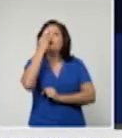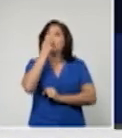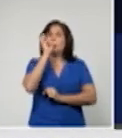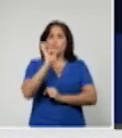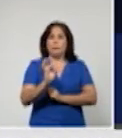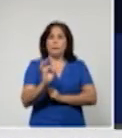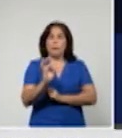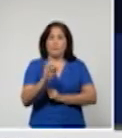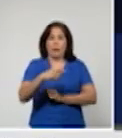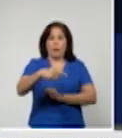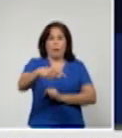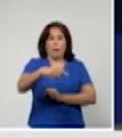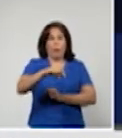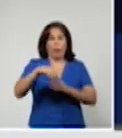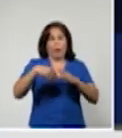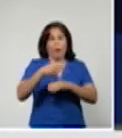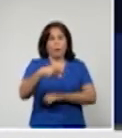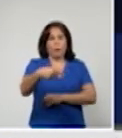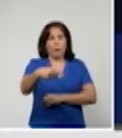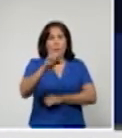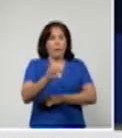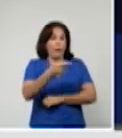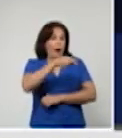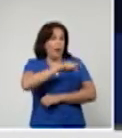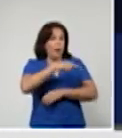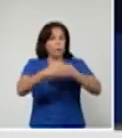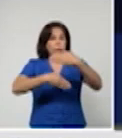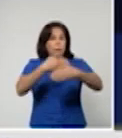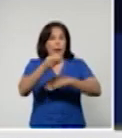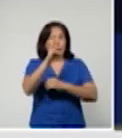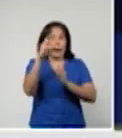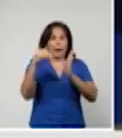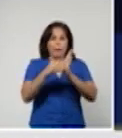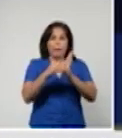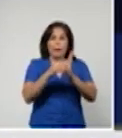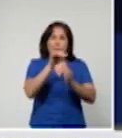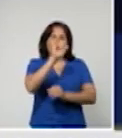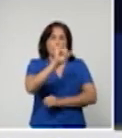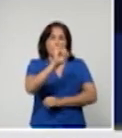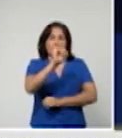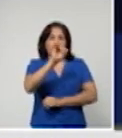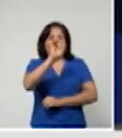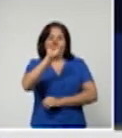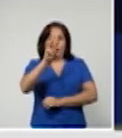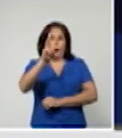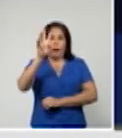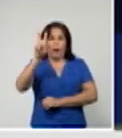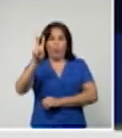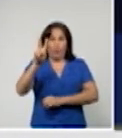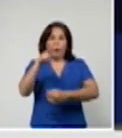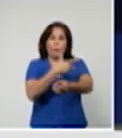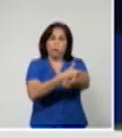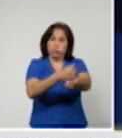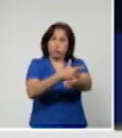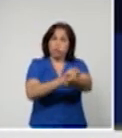Yesterday, over 3,000 samples were processed, a number that will increase over coming